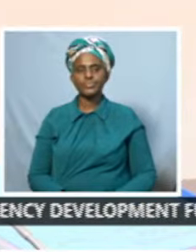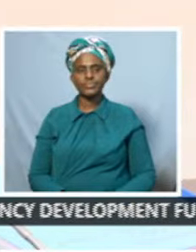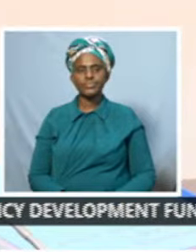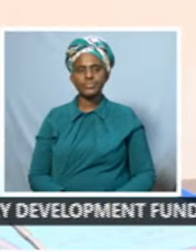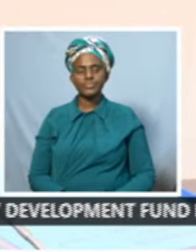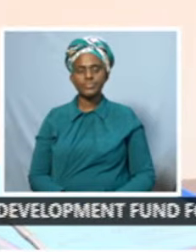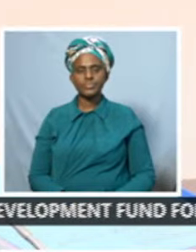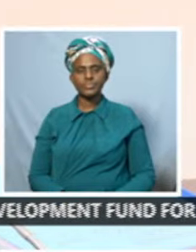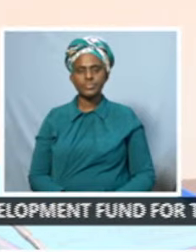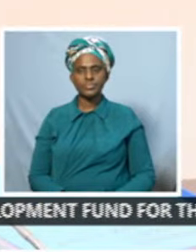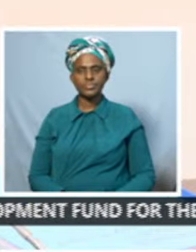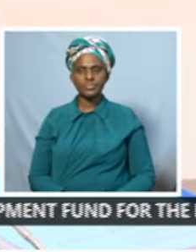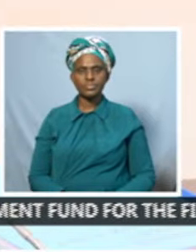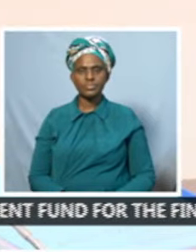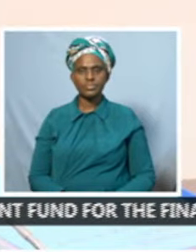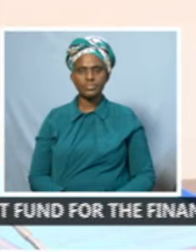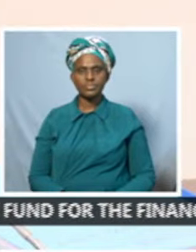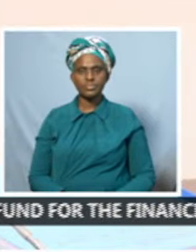one on this one.